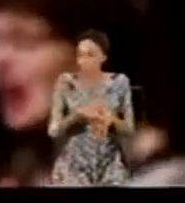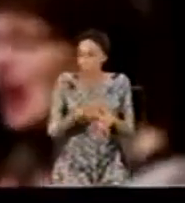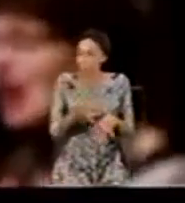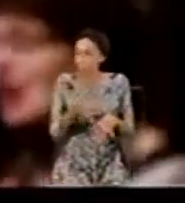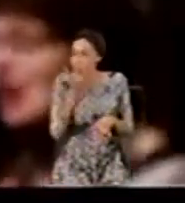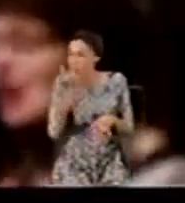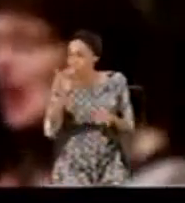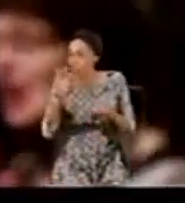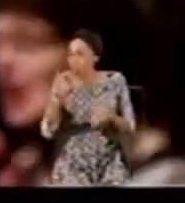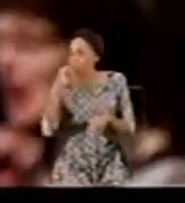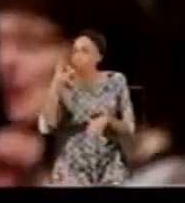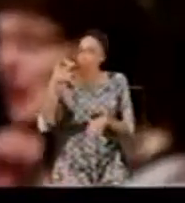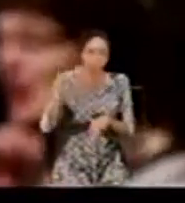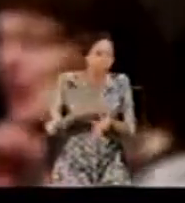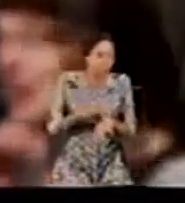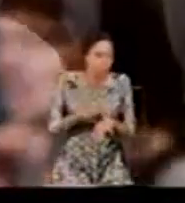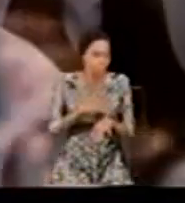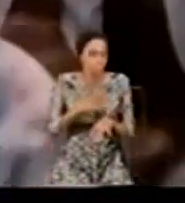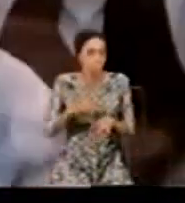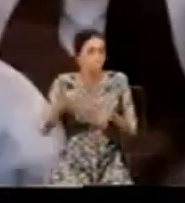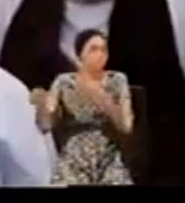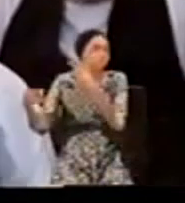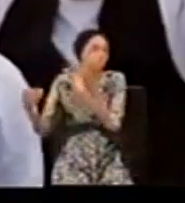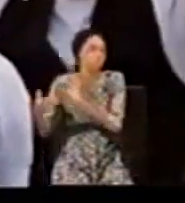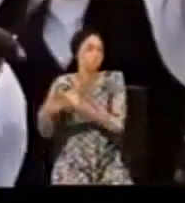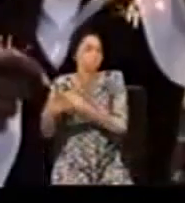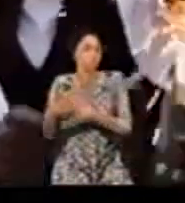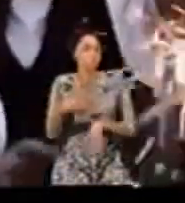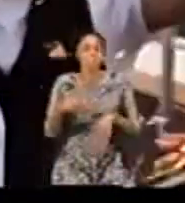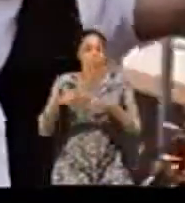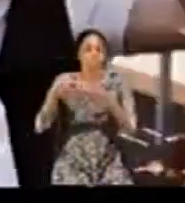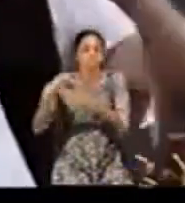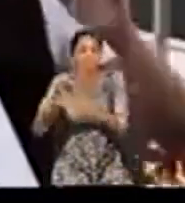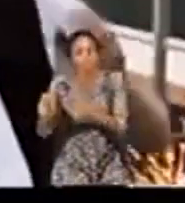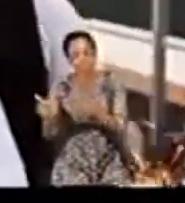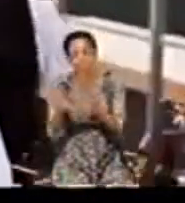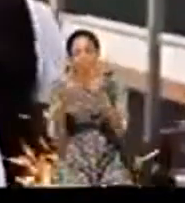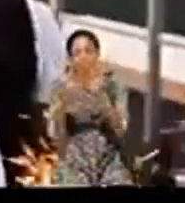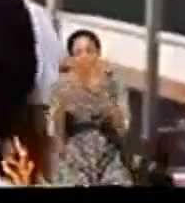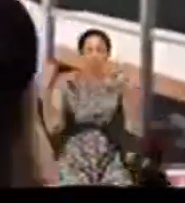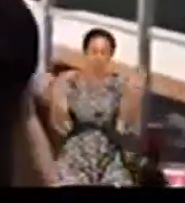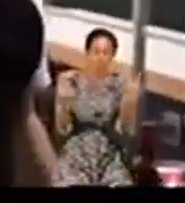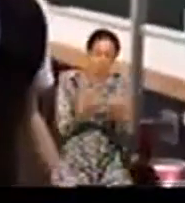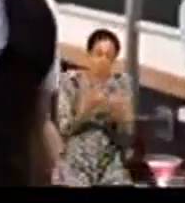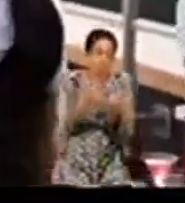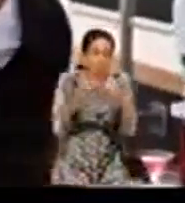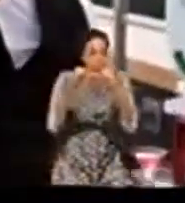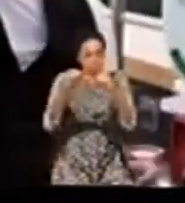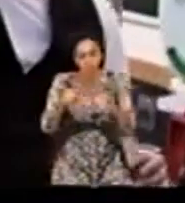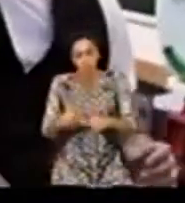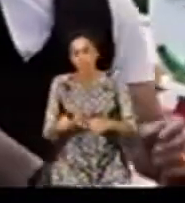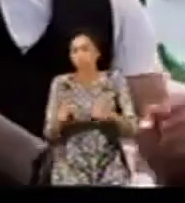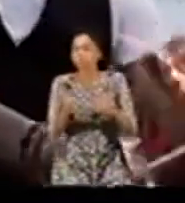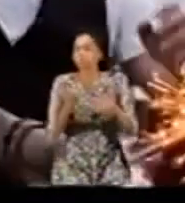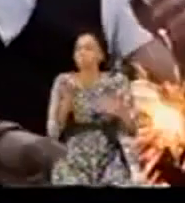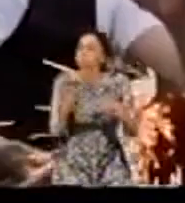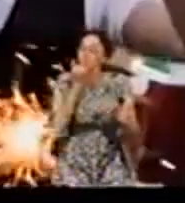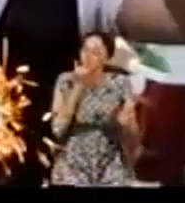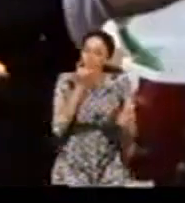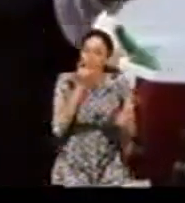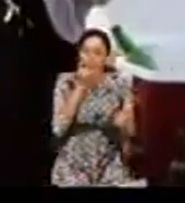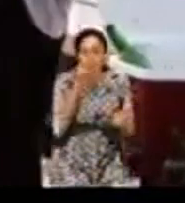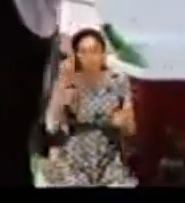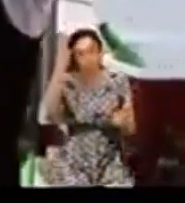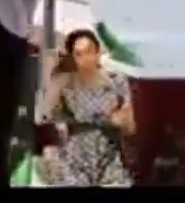the false way they're going. And then they go back, and they go back to the same error, to the same ideology, to the